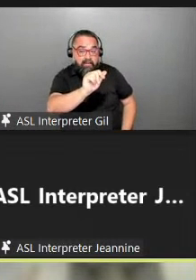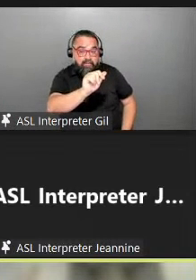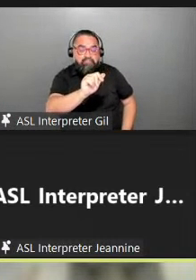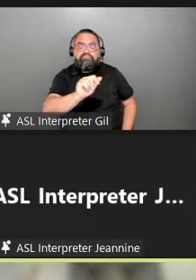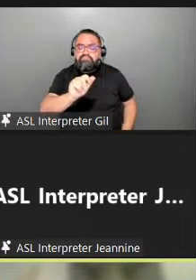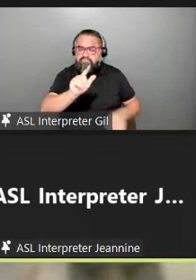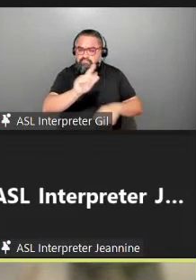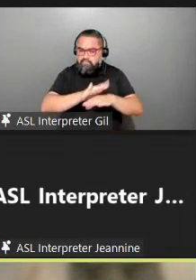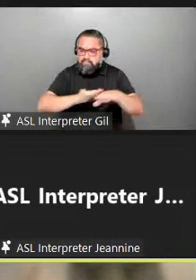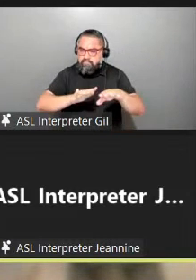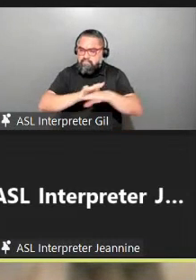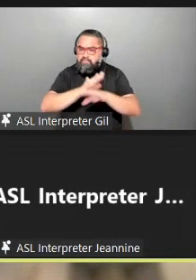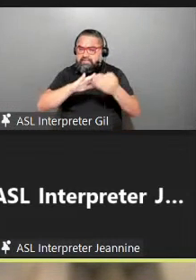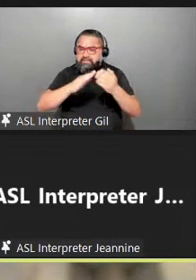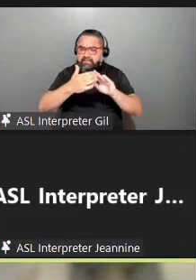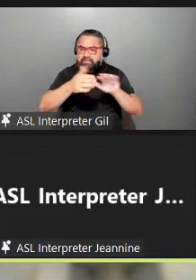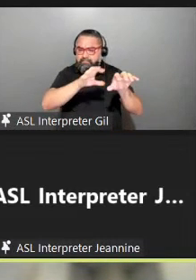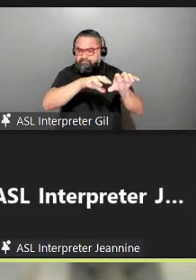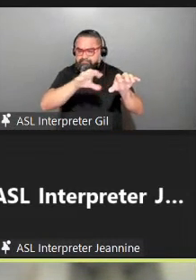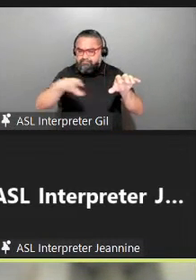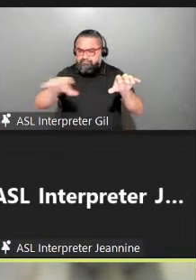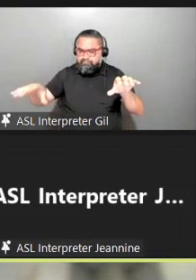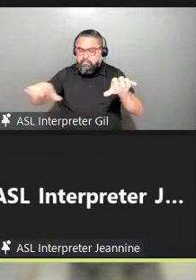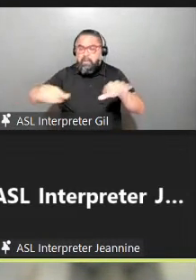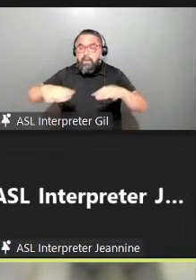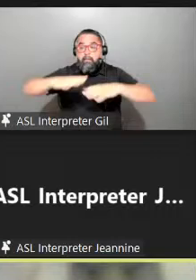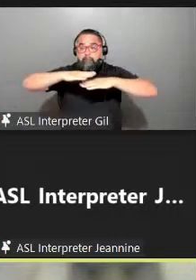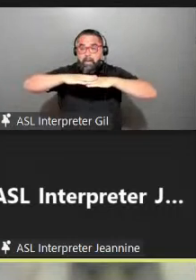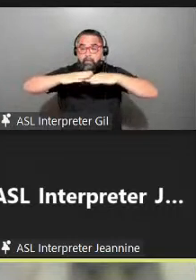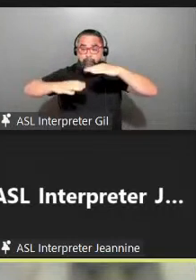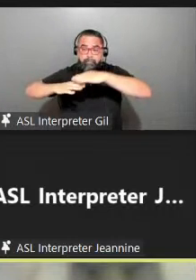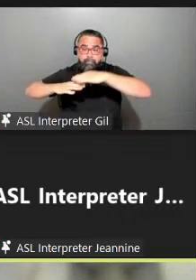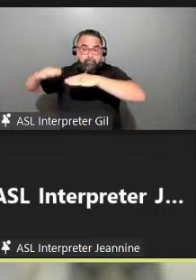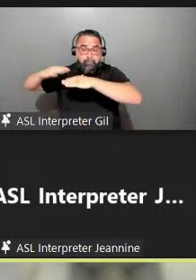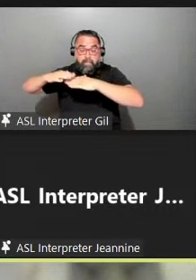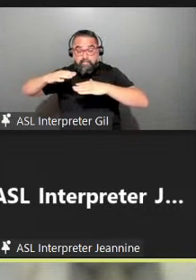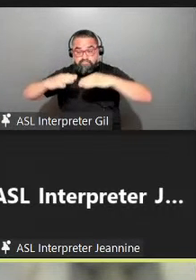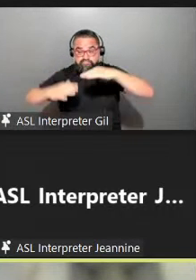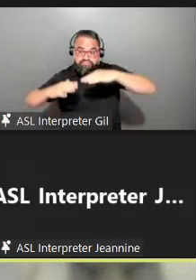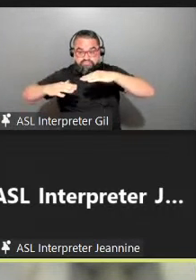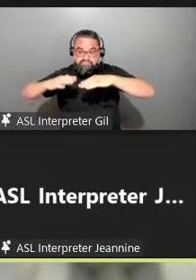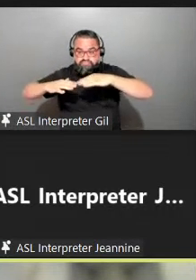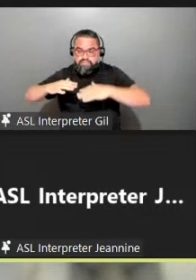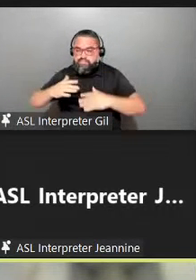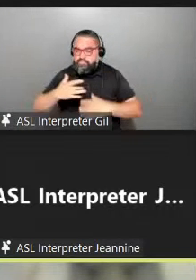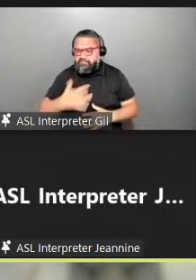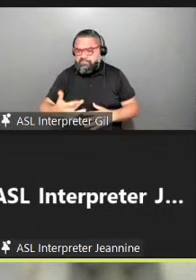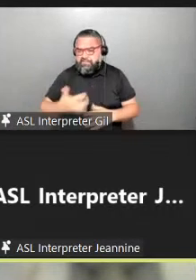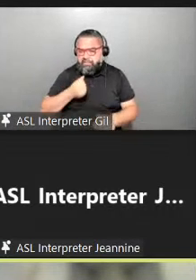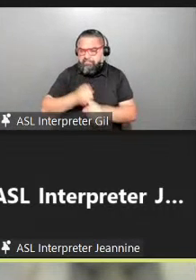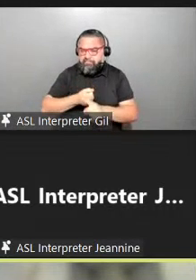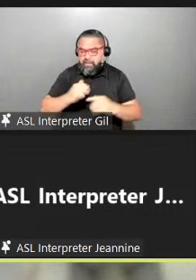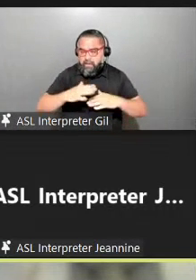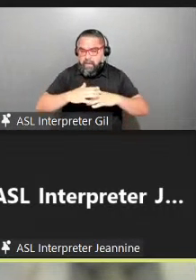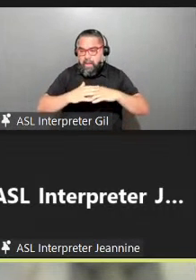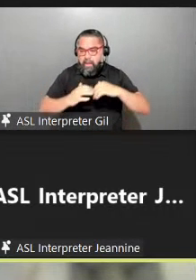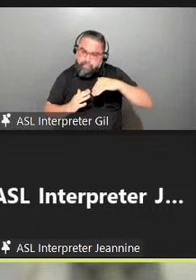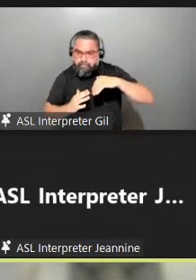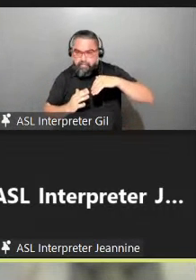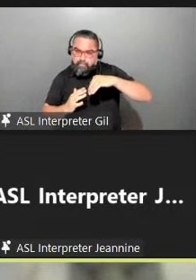That's all right where those plates are the most active. That's where they would strike and slip.